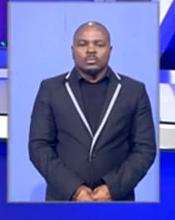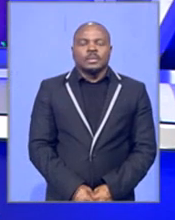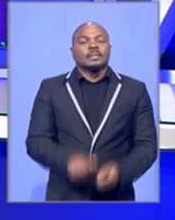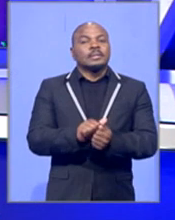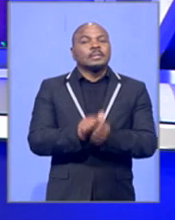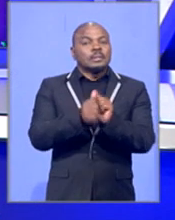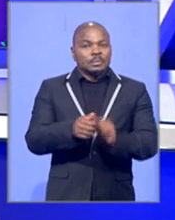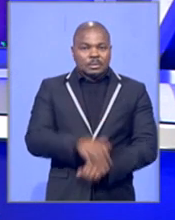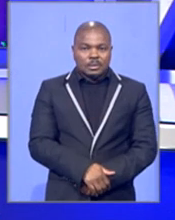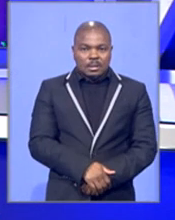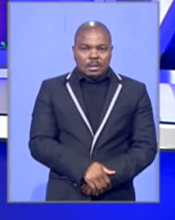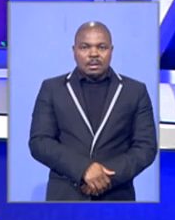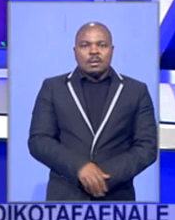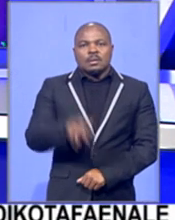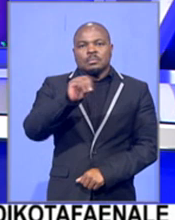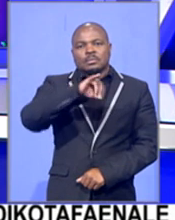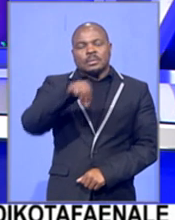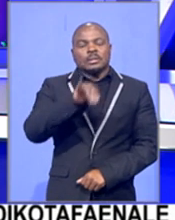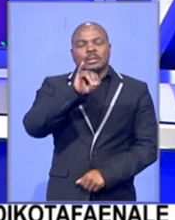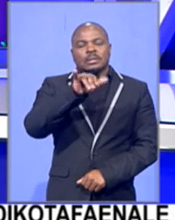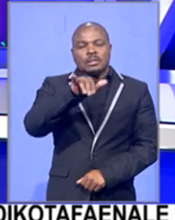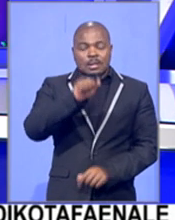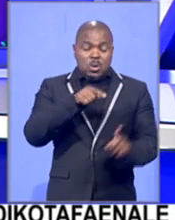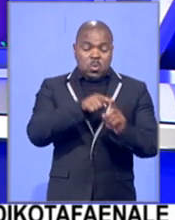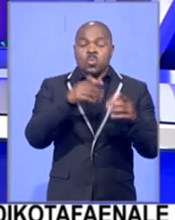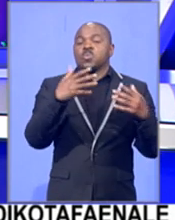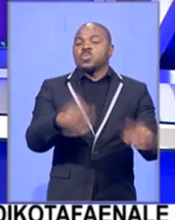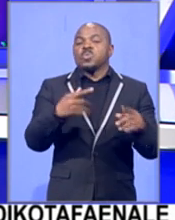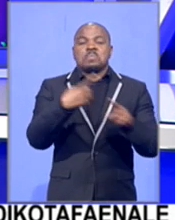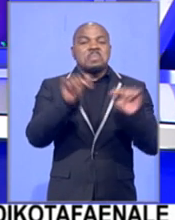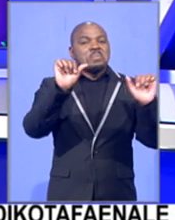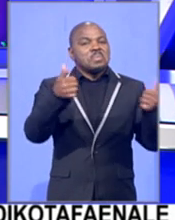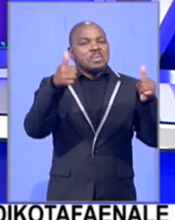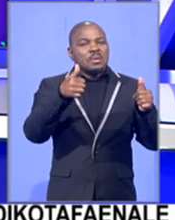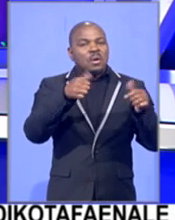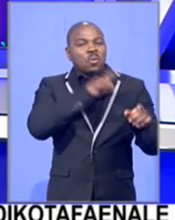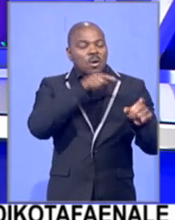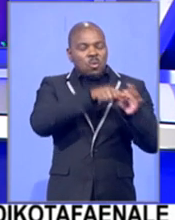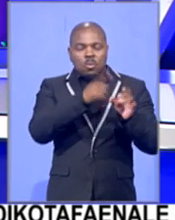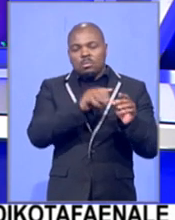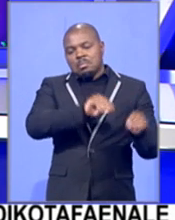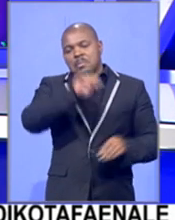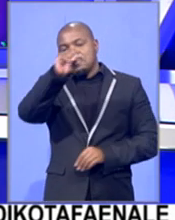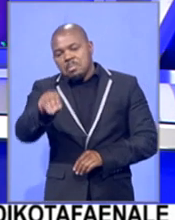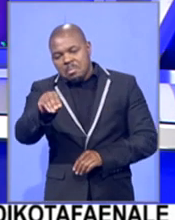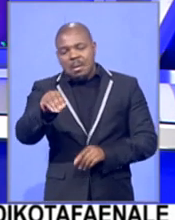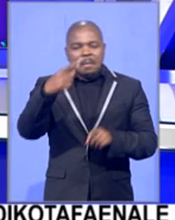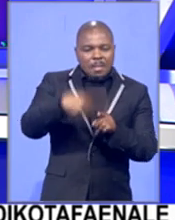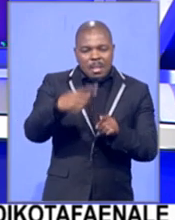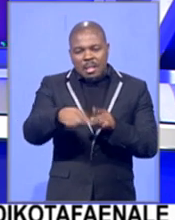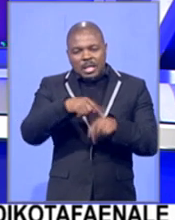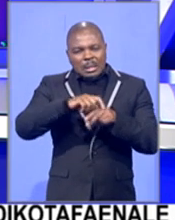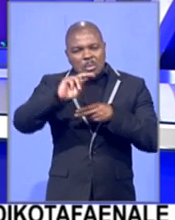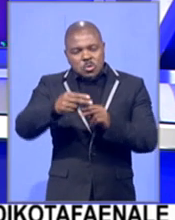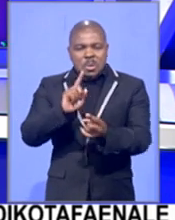Chadi papadi Nthabiseng Mtsia o laeditse go ba thwadi sehlopheng na kongyage a tsena papadi ile gare